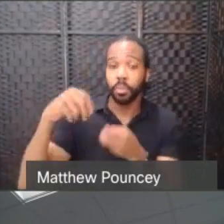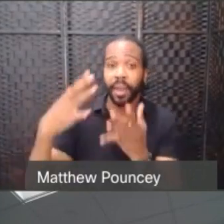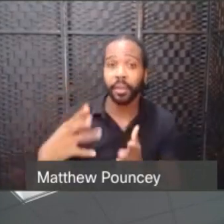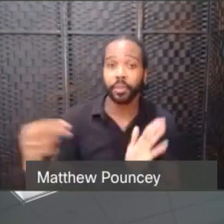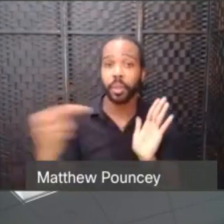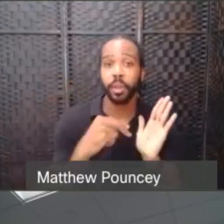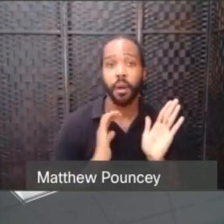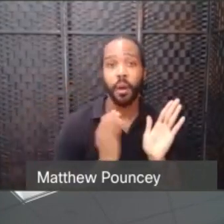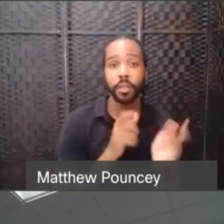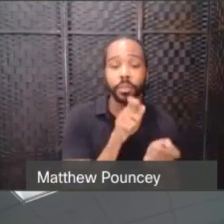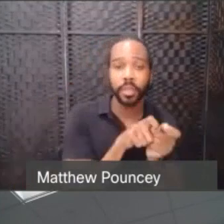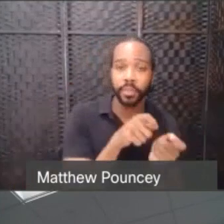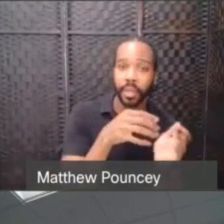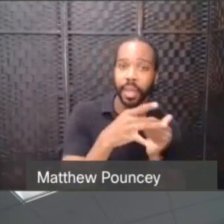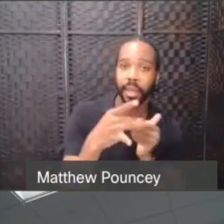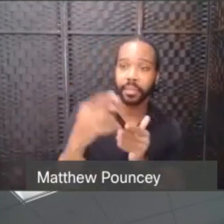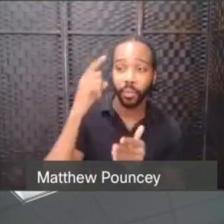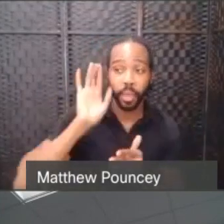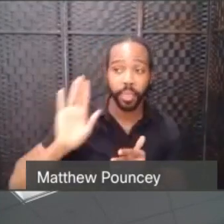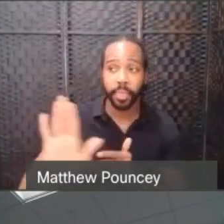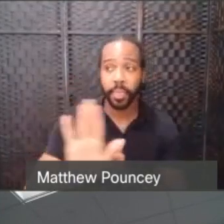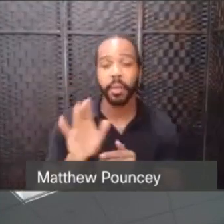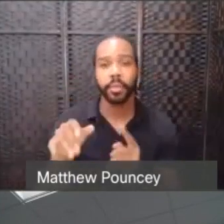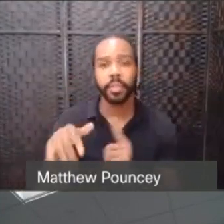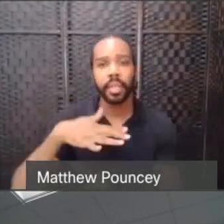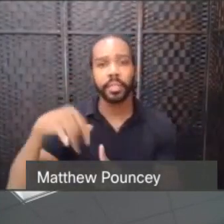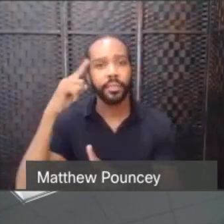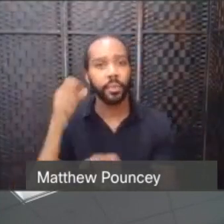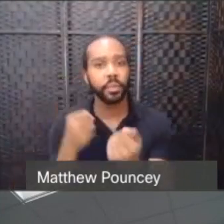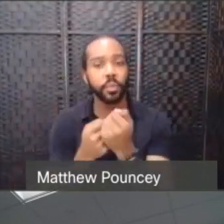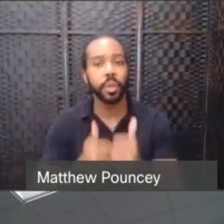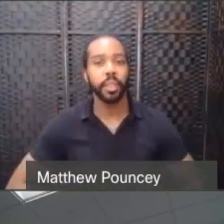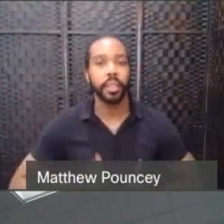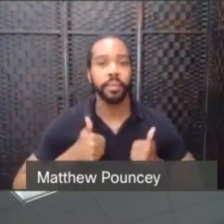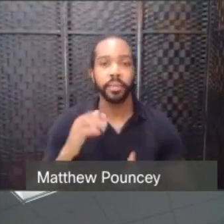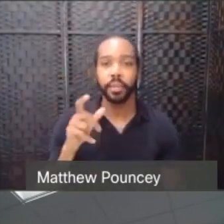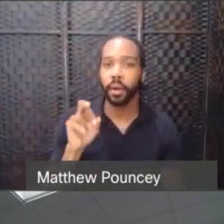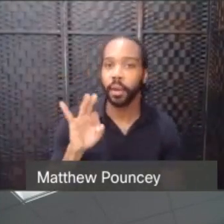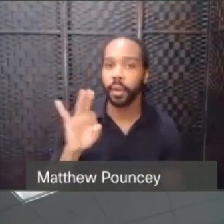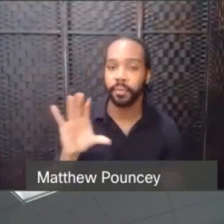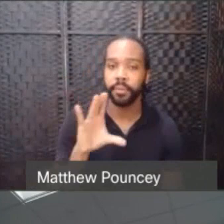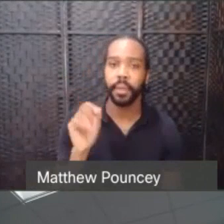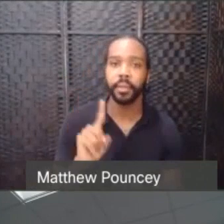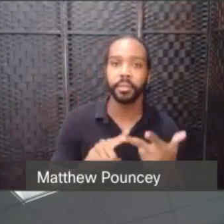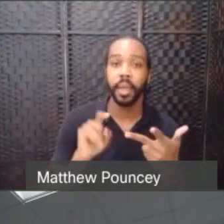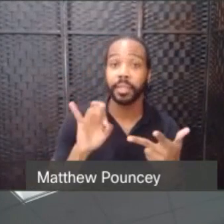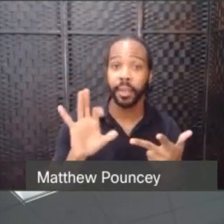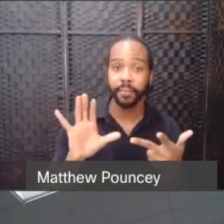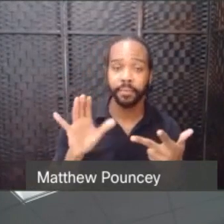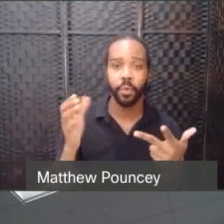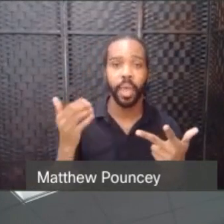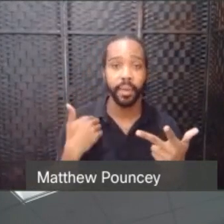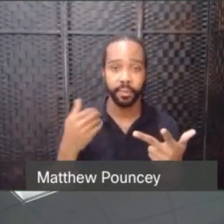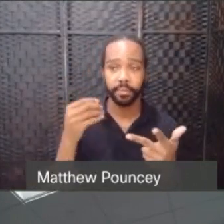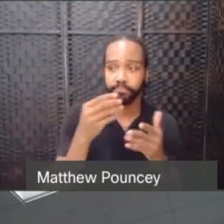specific guidance for their setting, for supported living and CRFs, and also for ICFs. We have guidance there